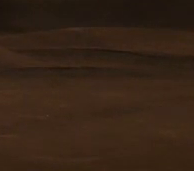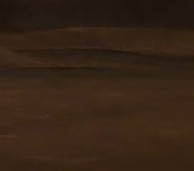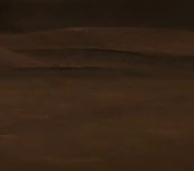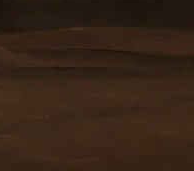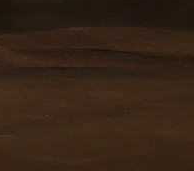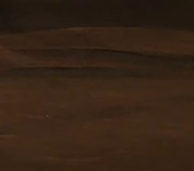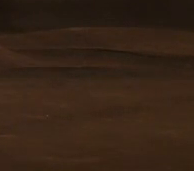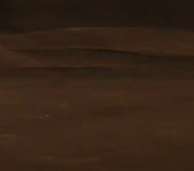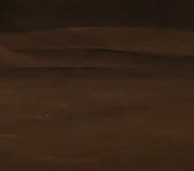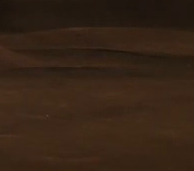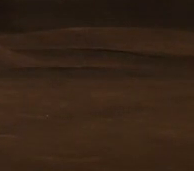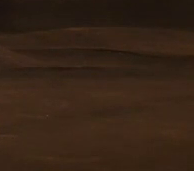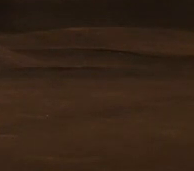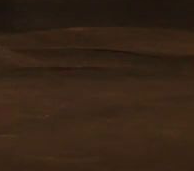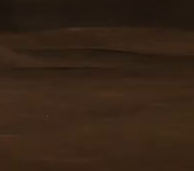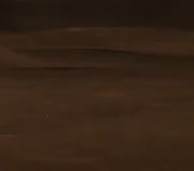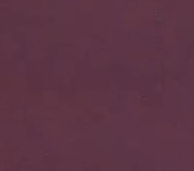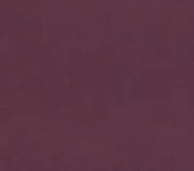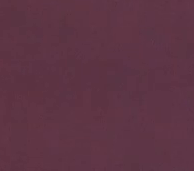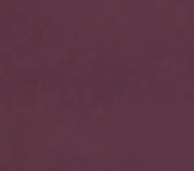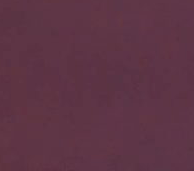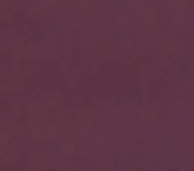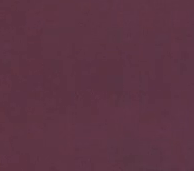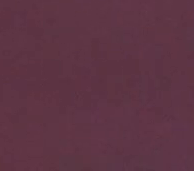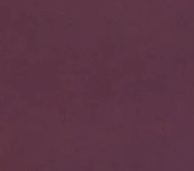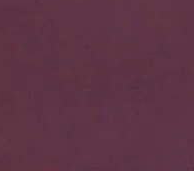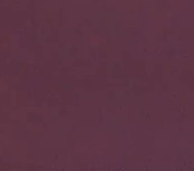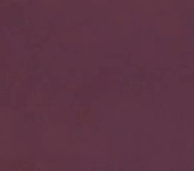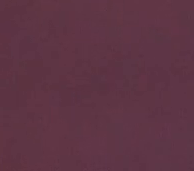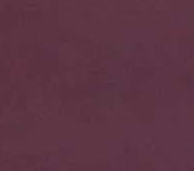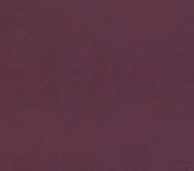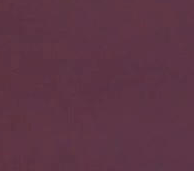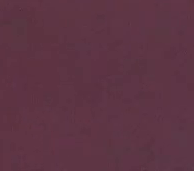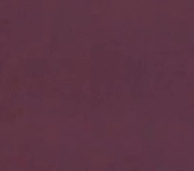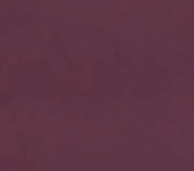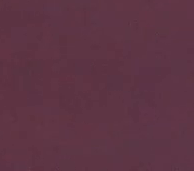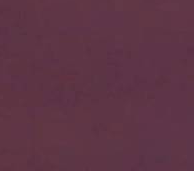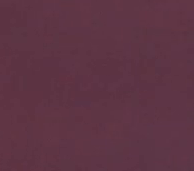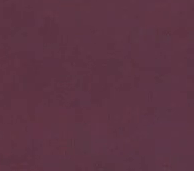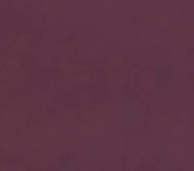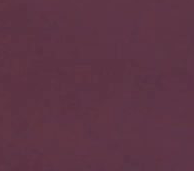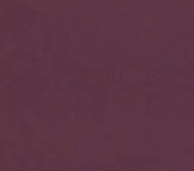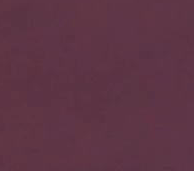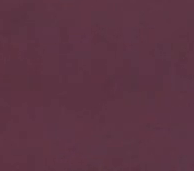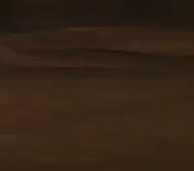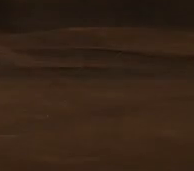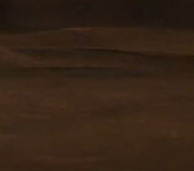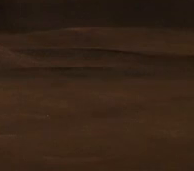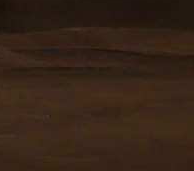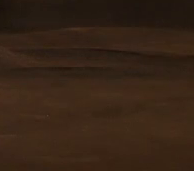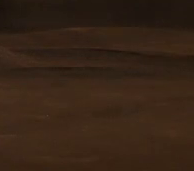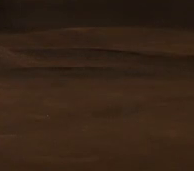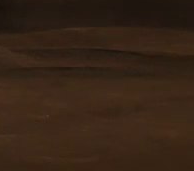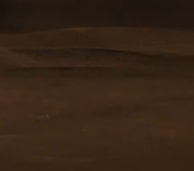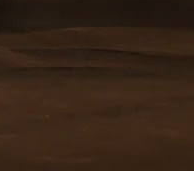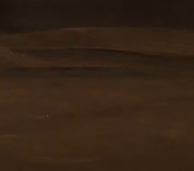Thank you for this far you have brought us. Thank you for giving us yet another chance, my Father, to hear thy word, O God,